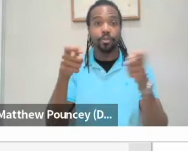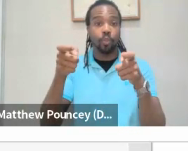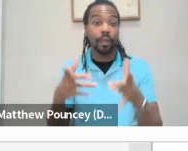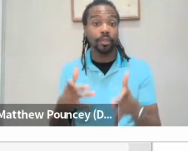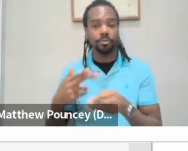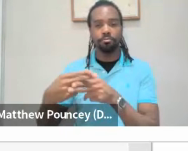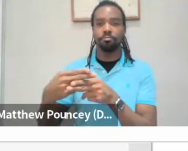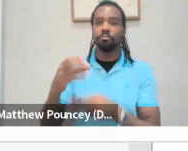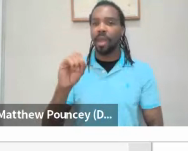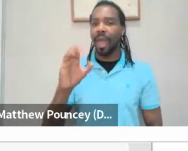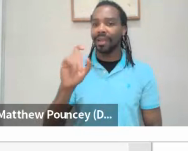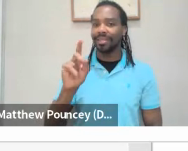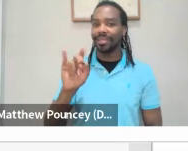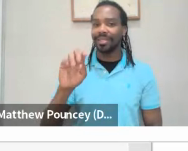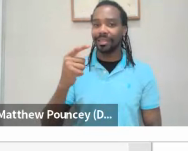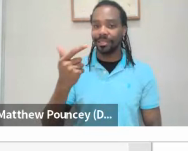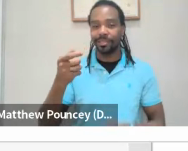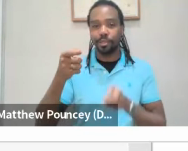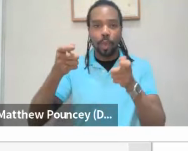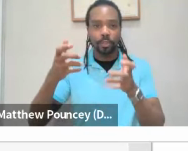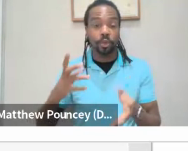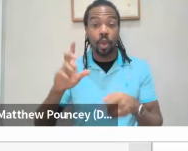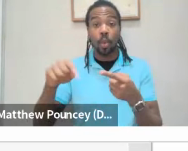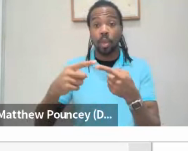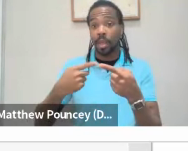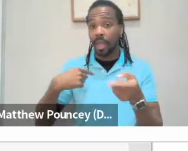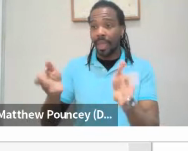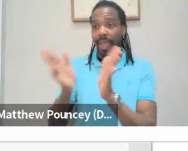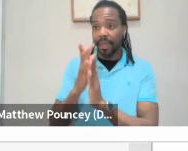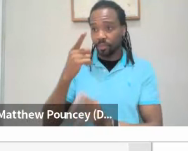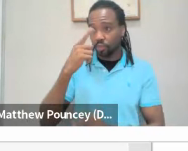Health. She was, when I asked, she was